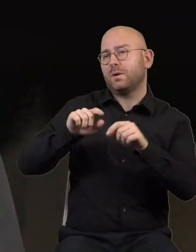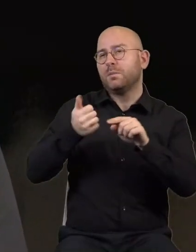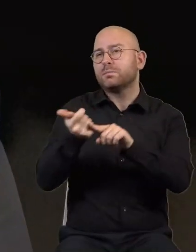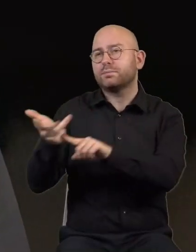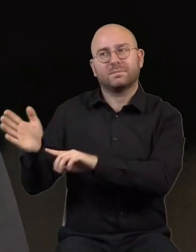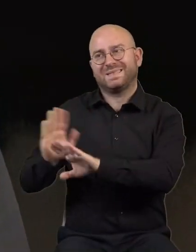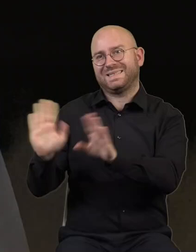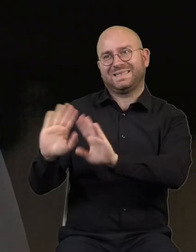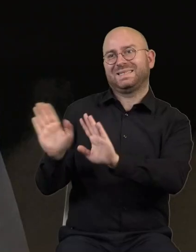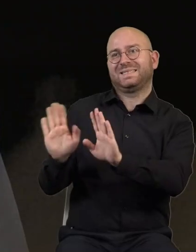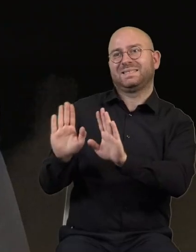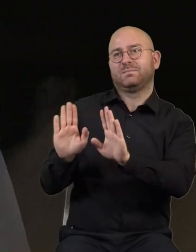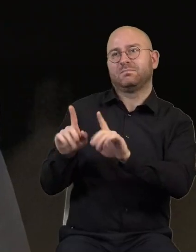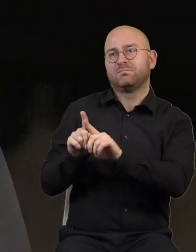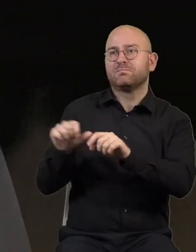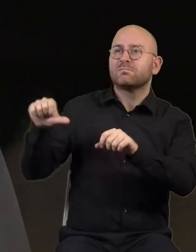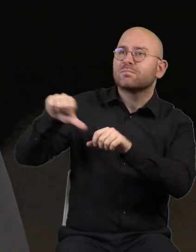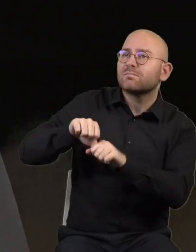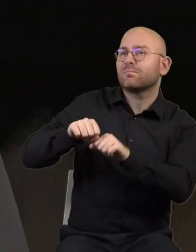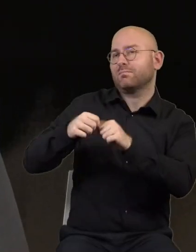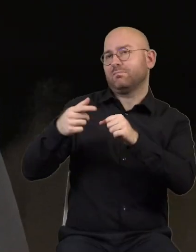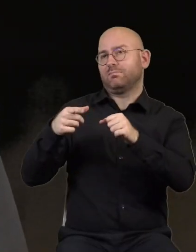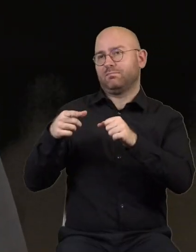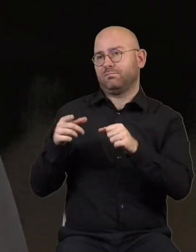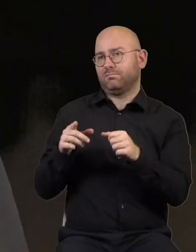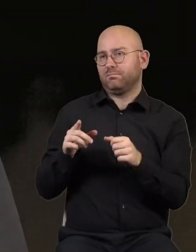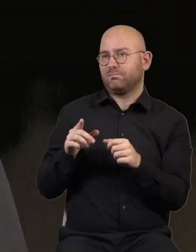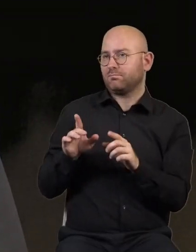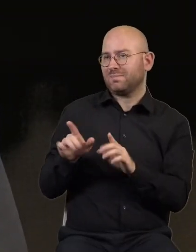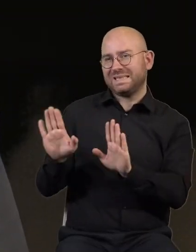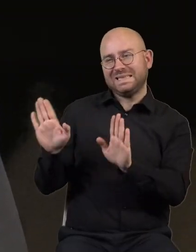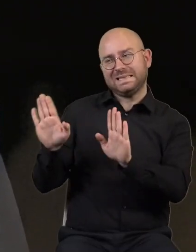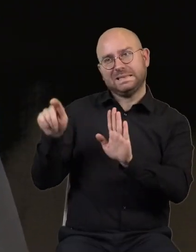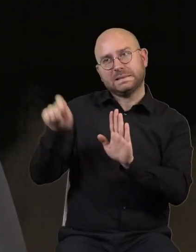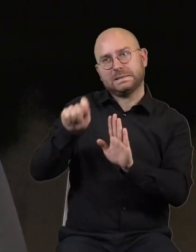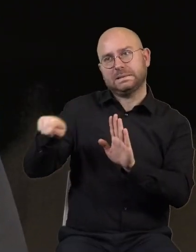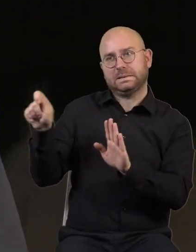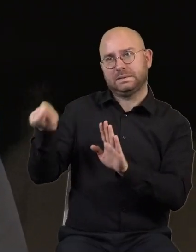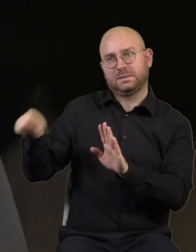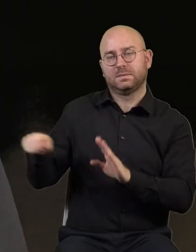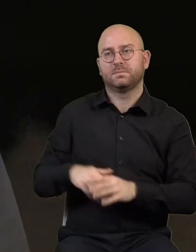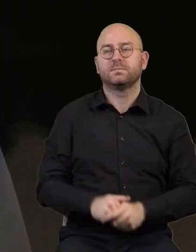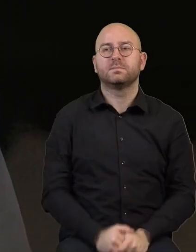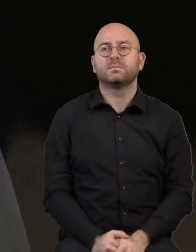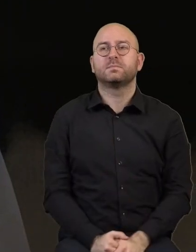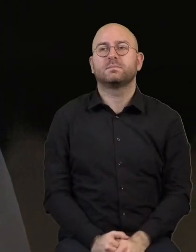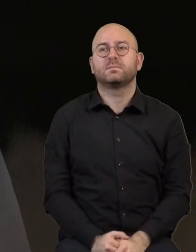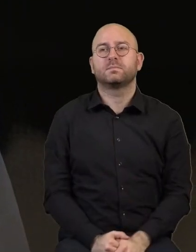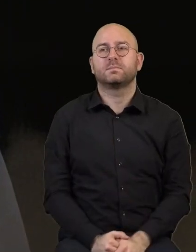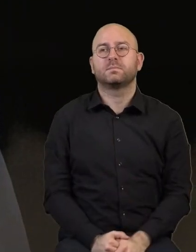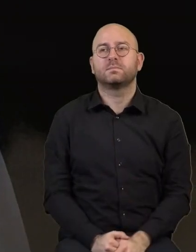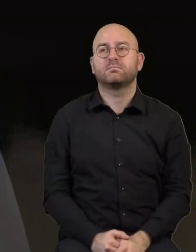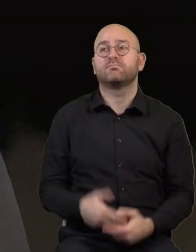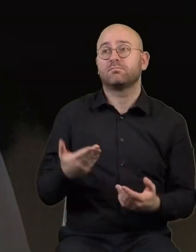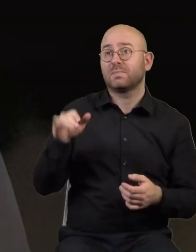does not support such investments. Also, the vehicles should be clean, follow the description